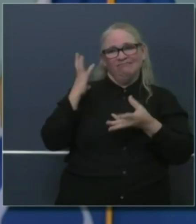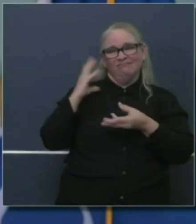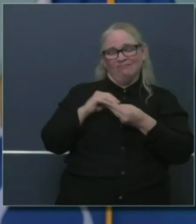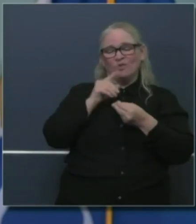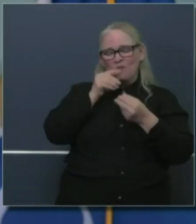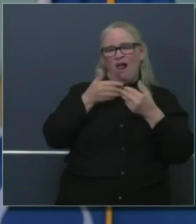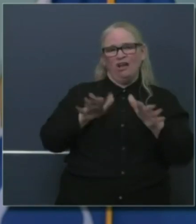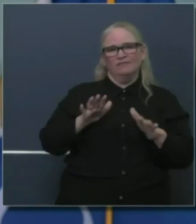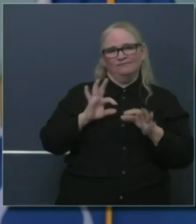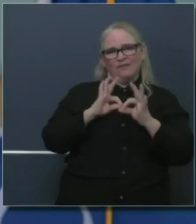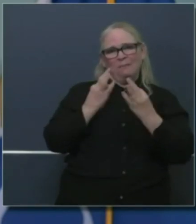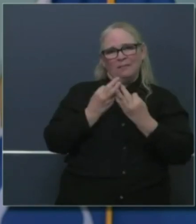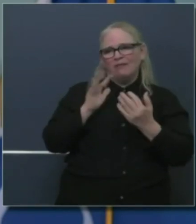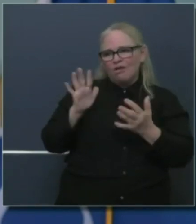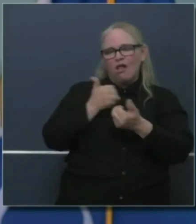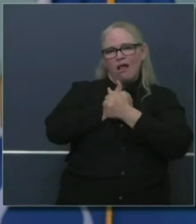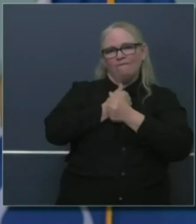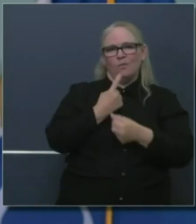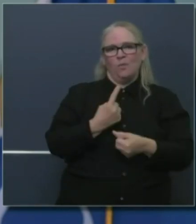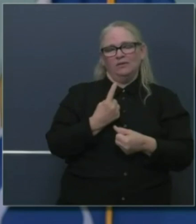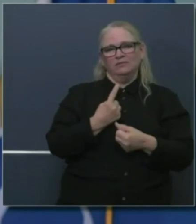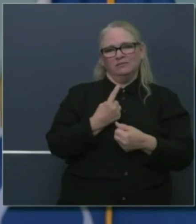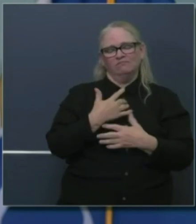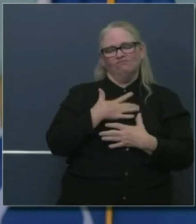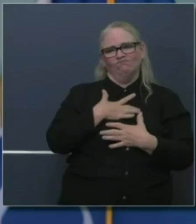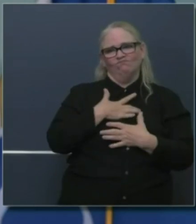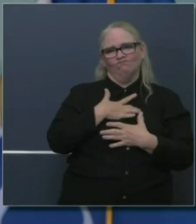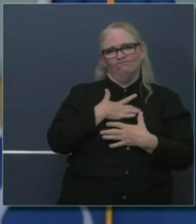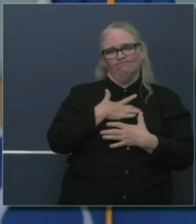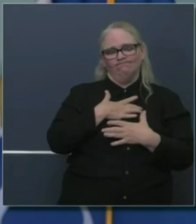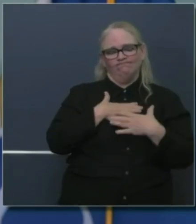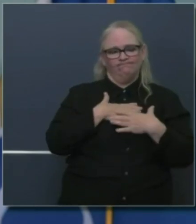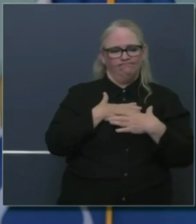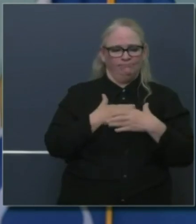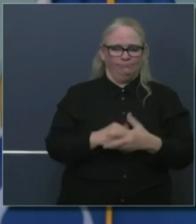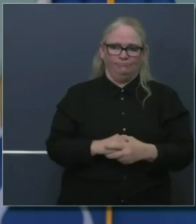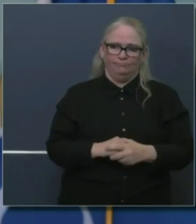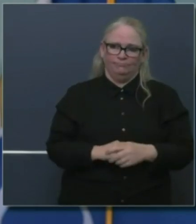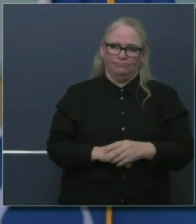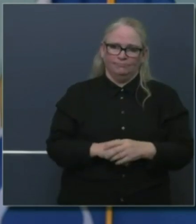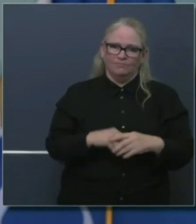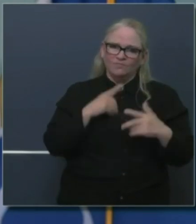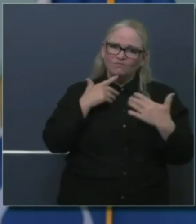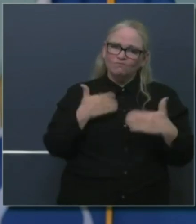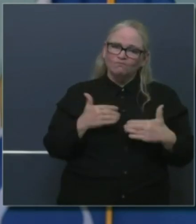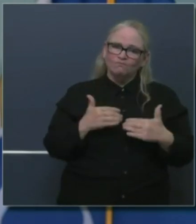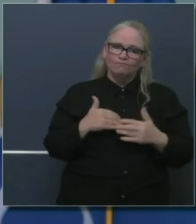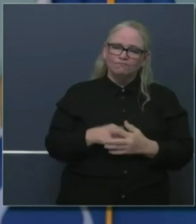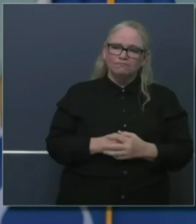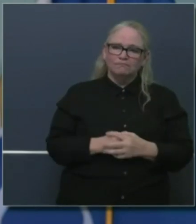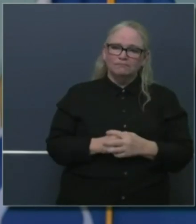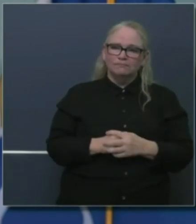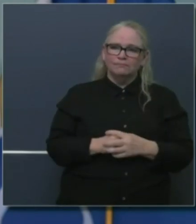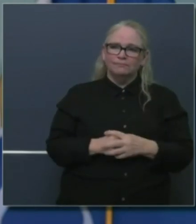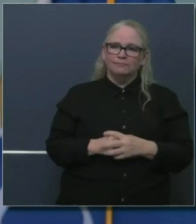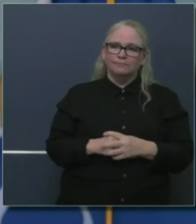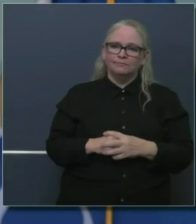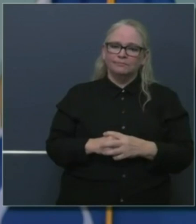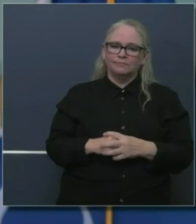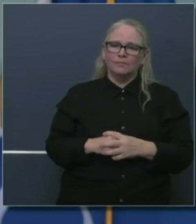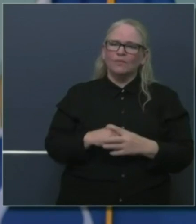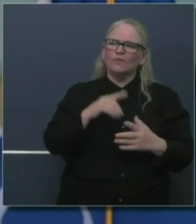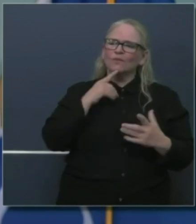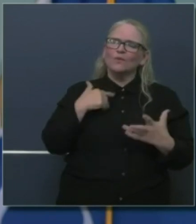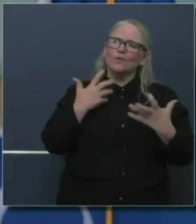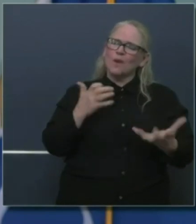the last 24 hours. This, by no stretch of the imagination, is over. We want to contain this spread.